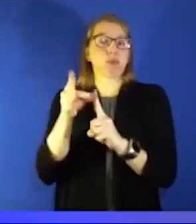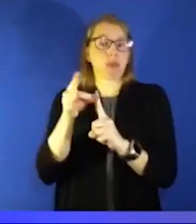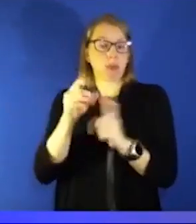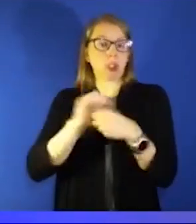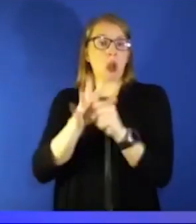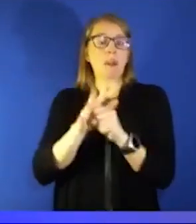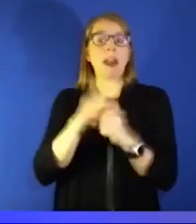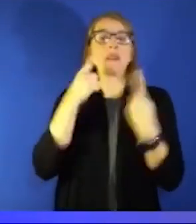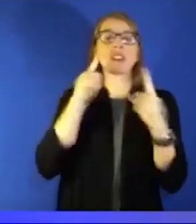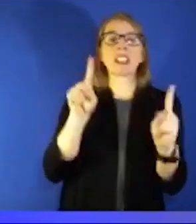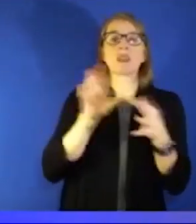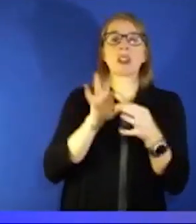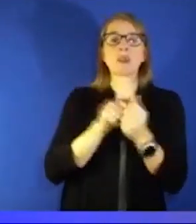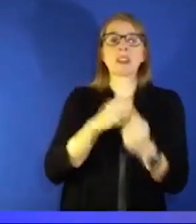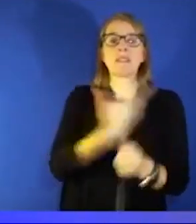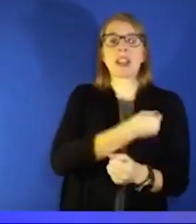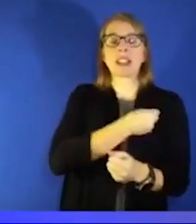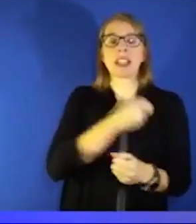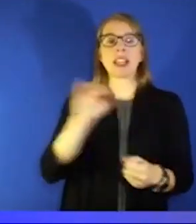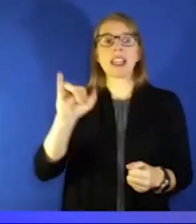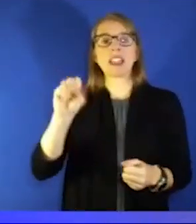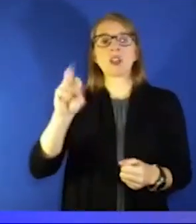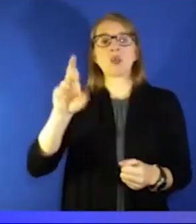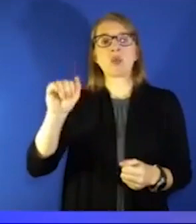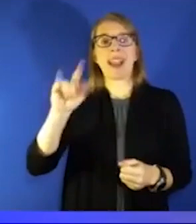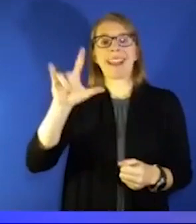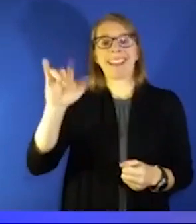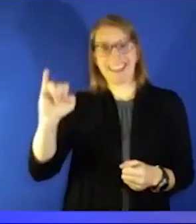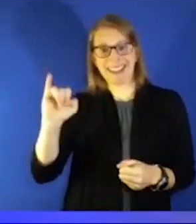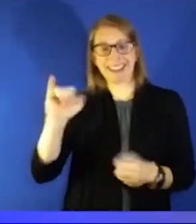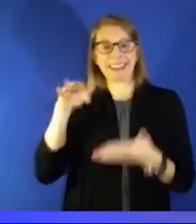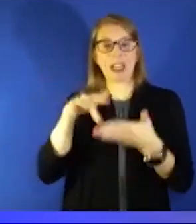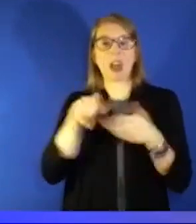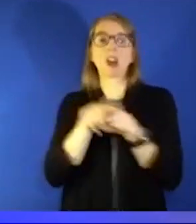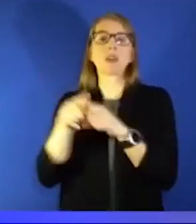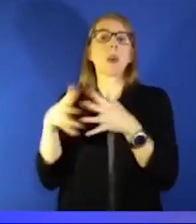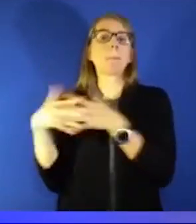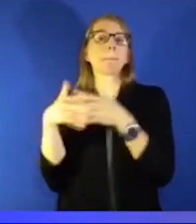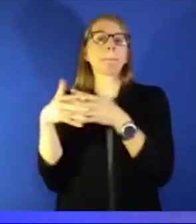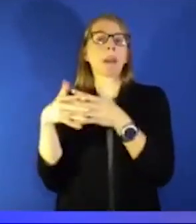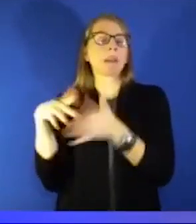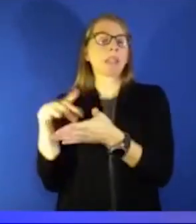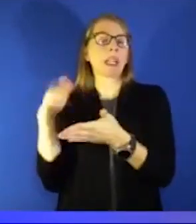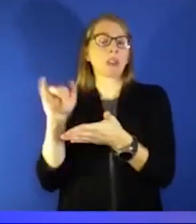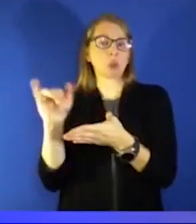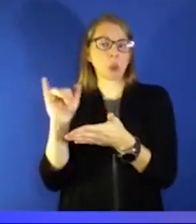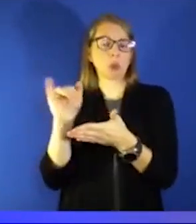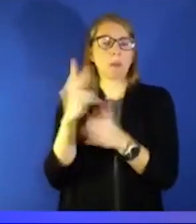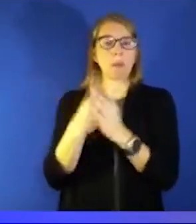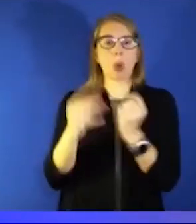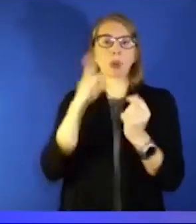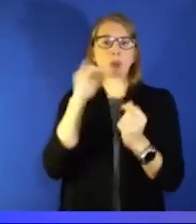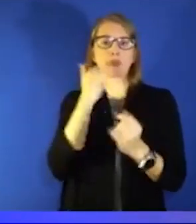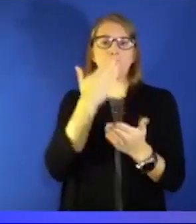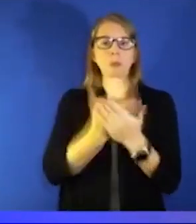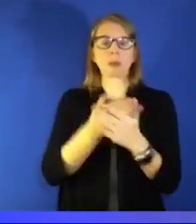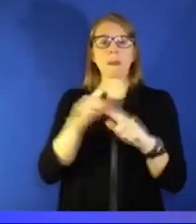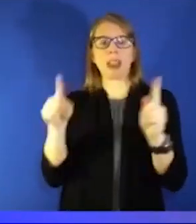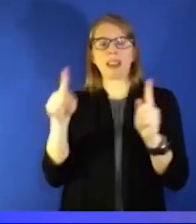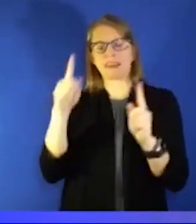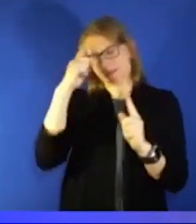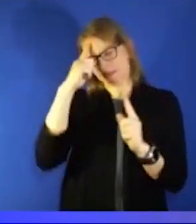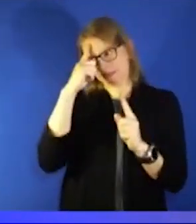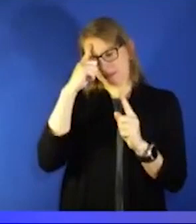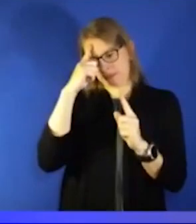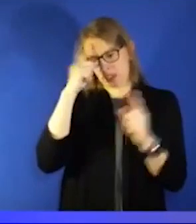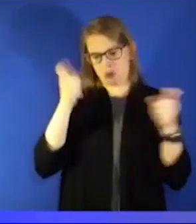an Israeli study and I think an American study both, and it looks good. But off the top of my head, I'm not sure I remember if they controlled for that.